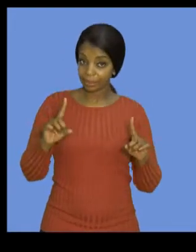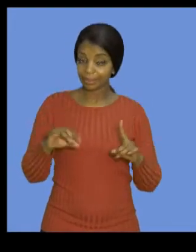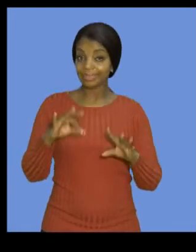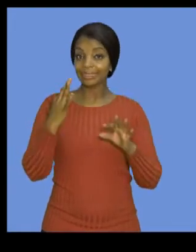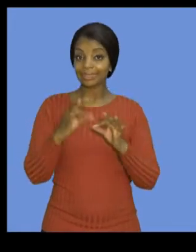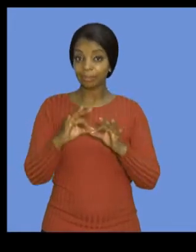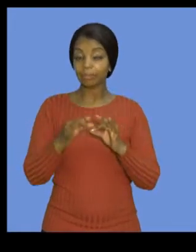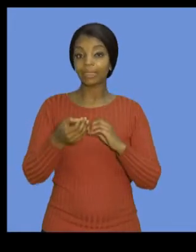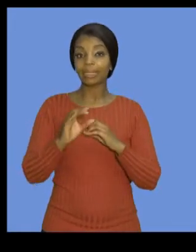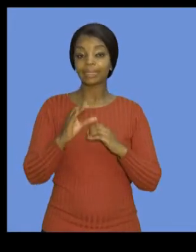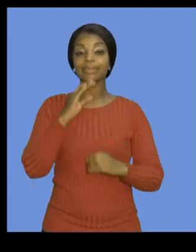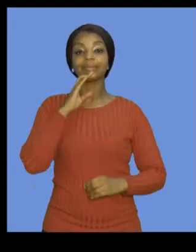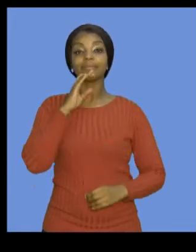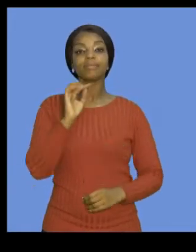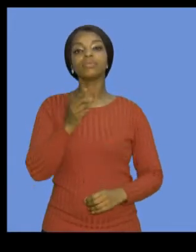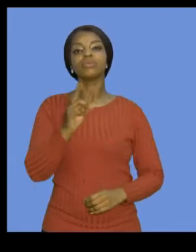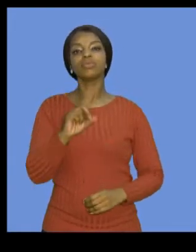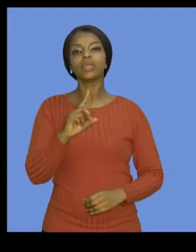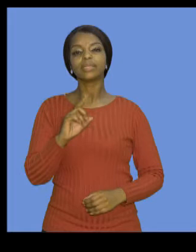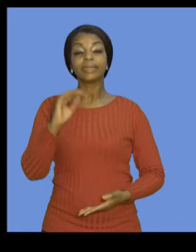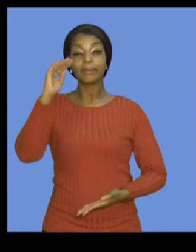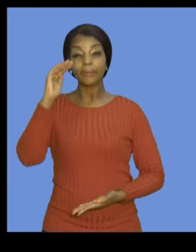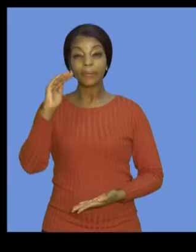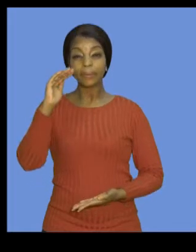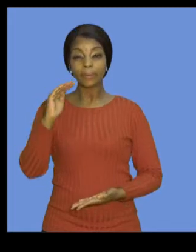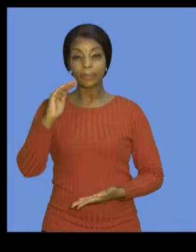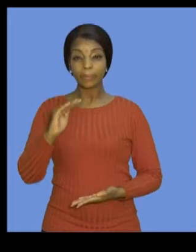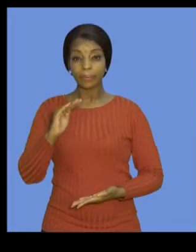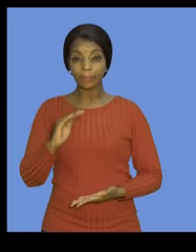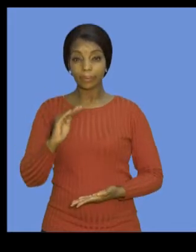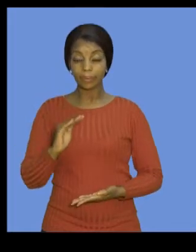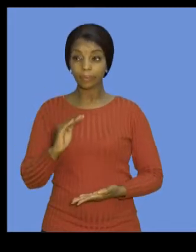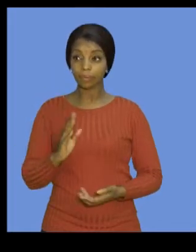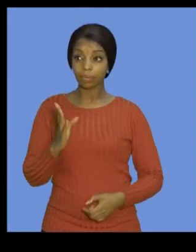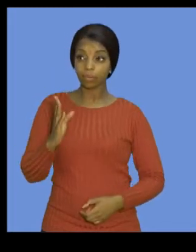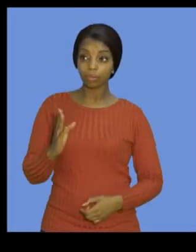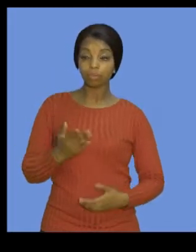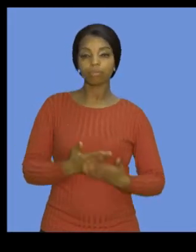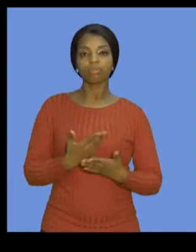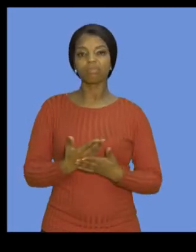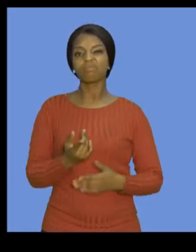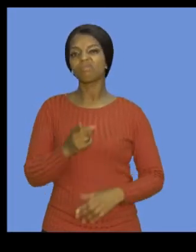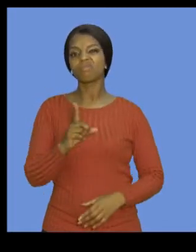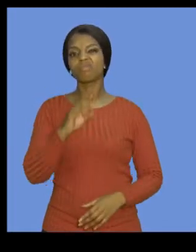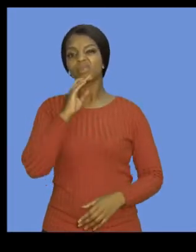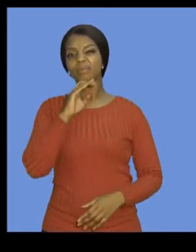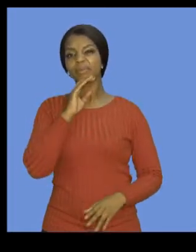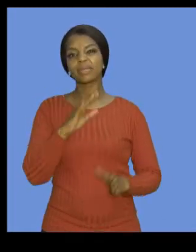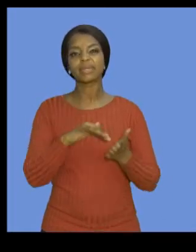which means depreciation in this context. So depreciation would then be a